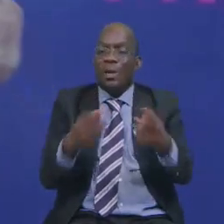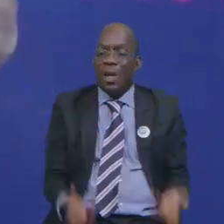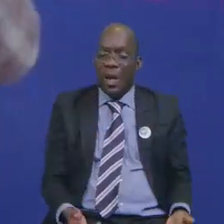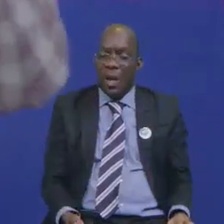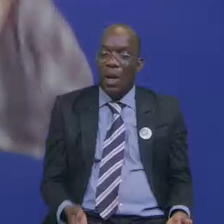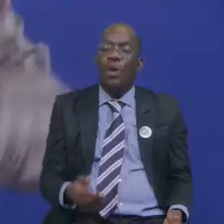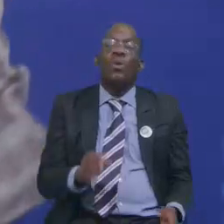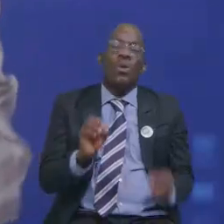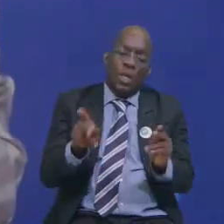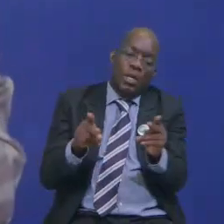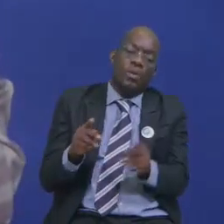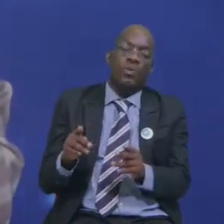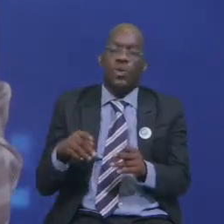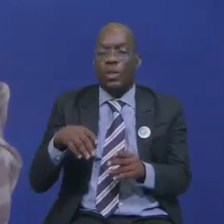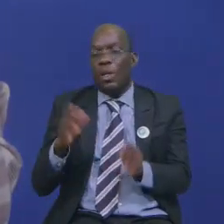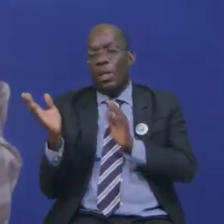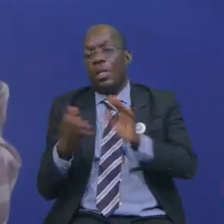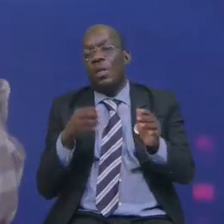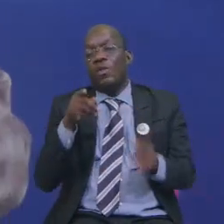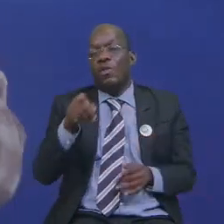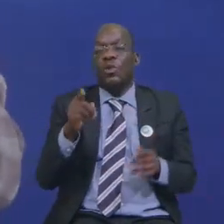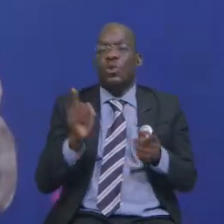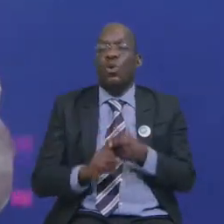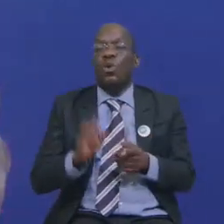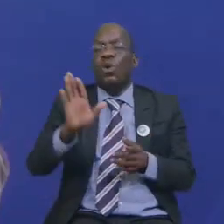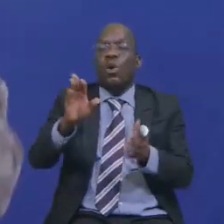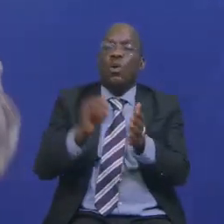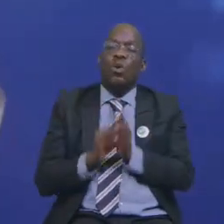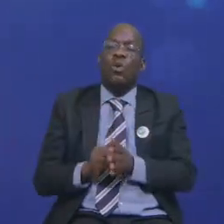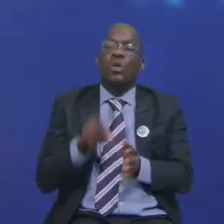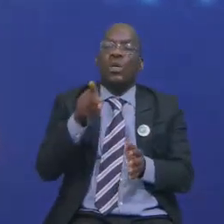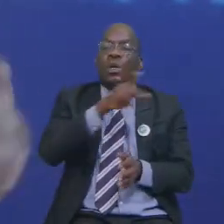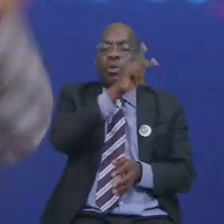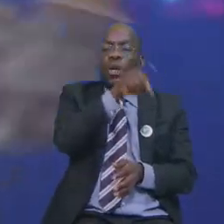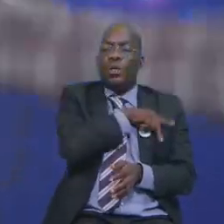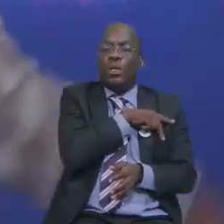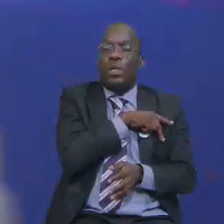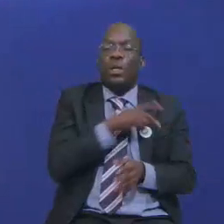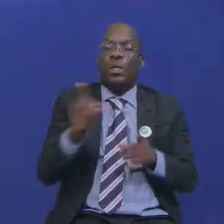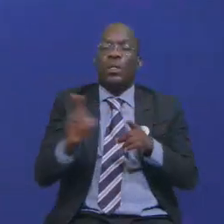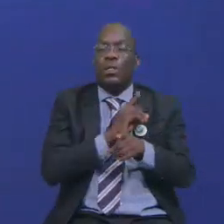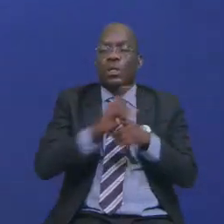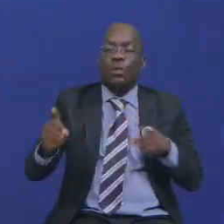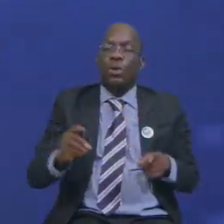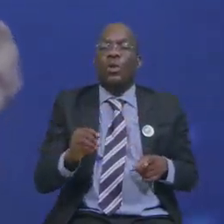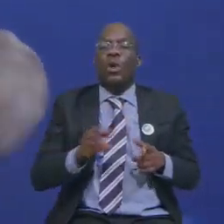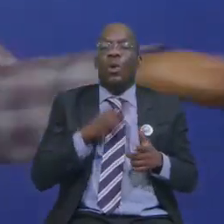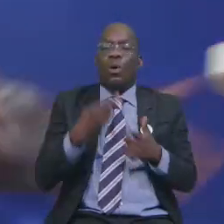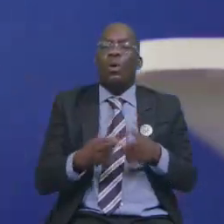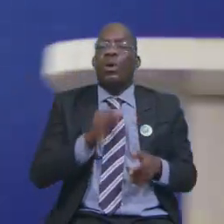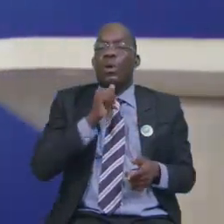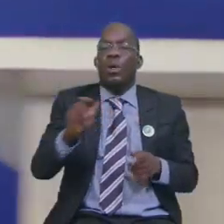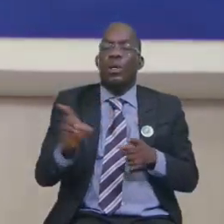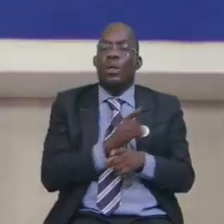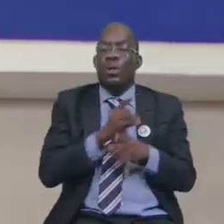the questions and leave you to your own personal discipline or indiscipline. When